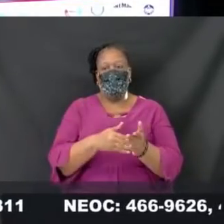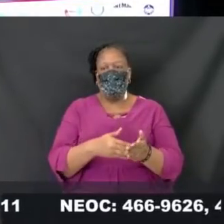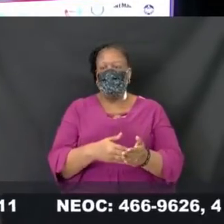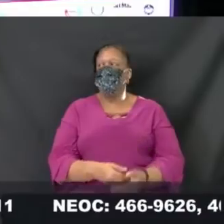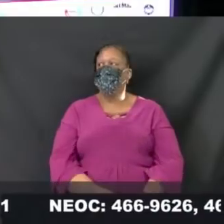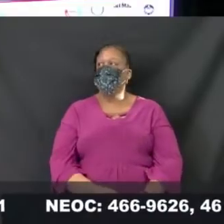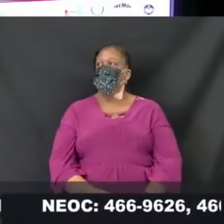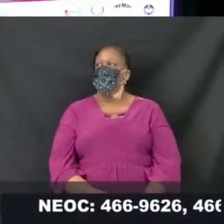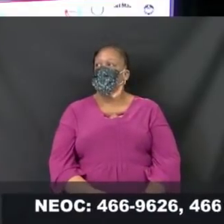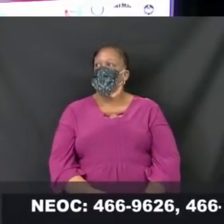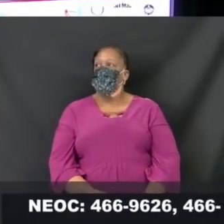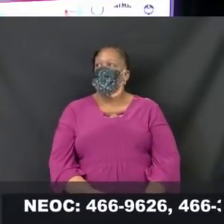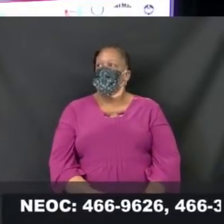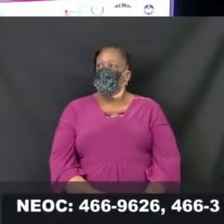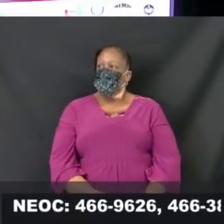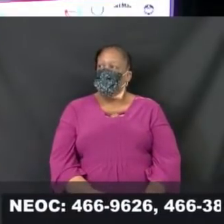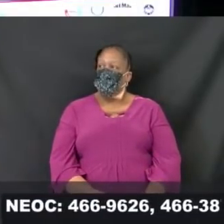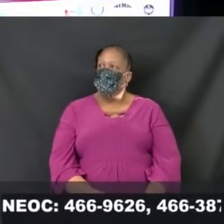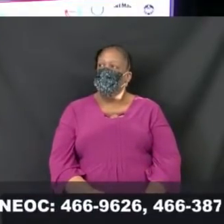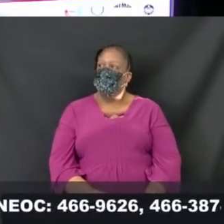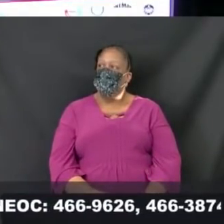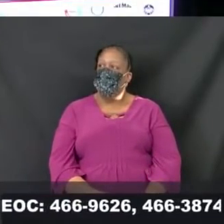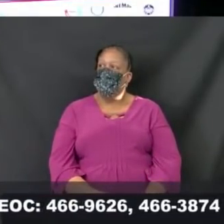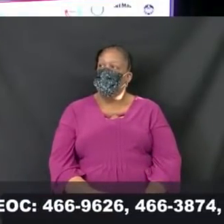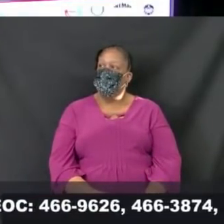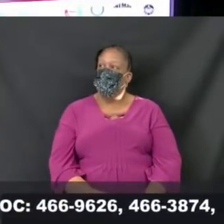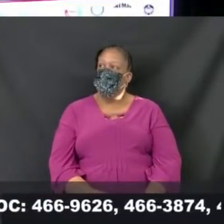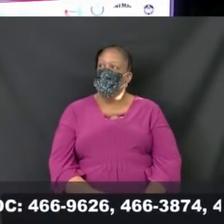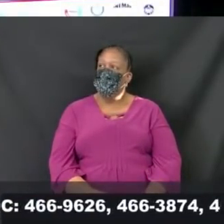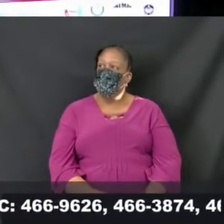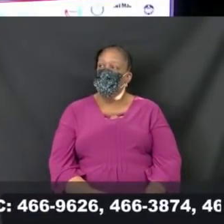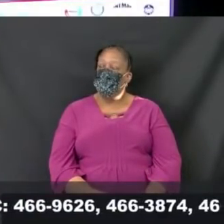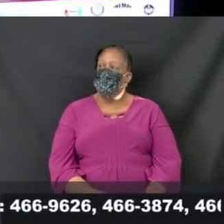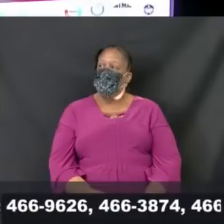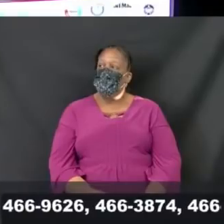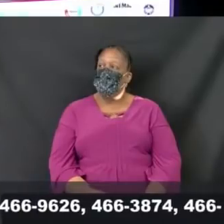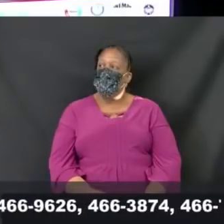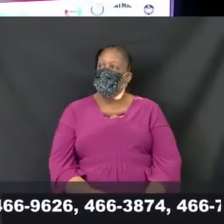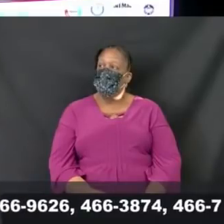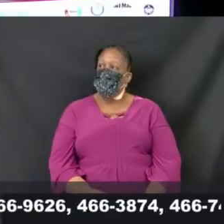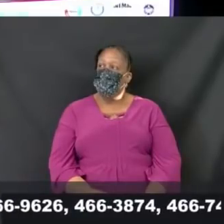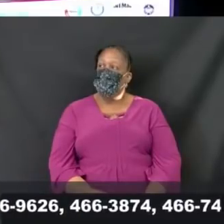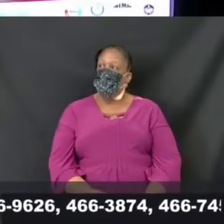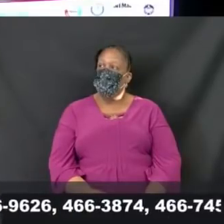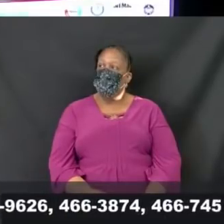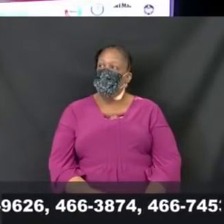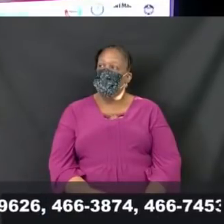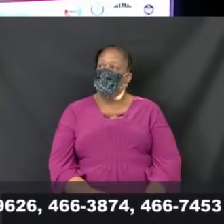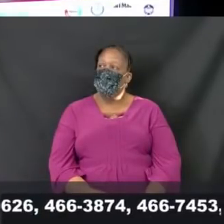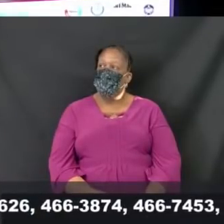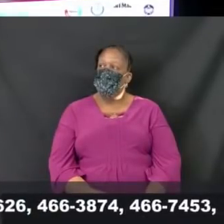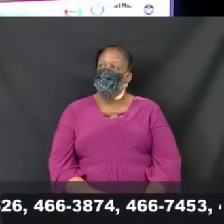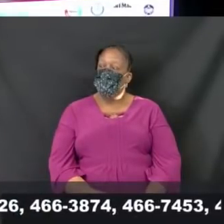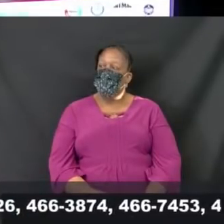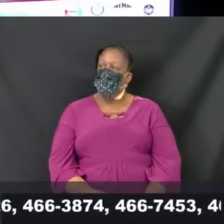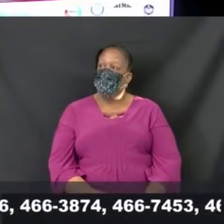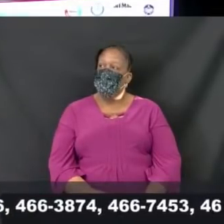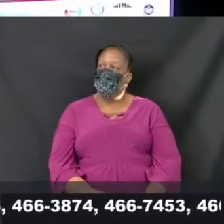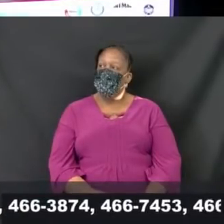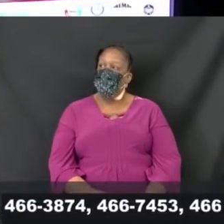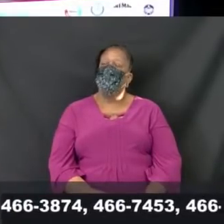been cancelled? Your application will be reset, so you can go back into your application, edit